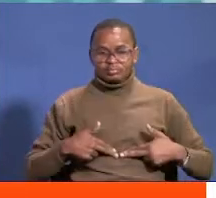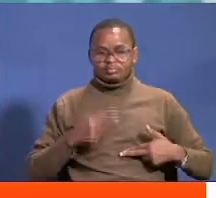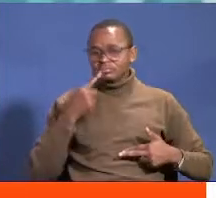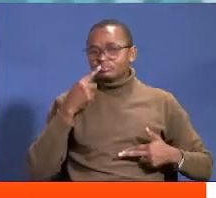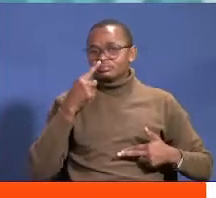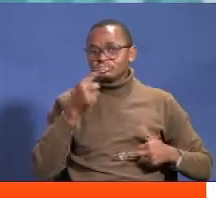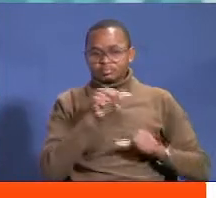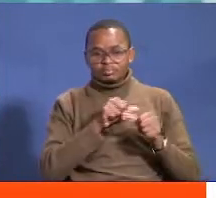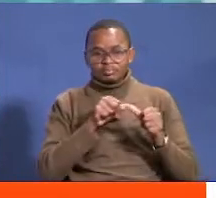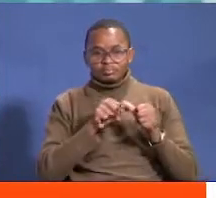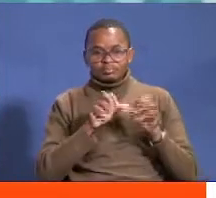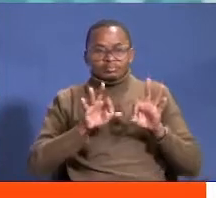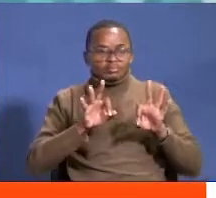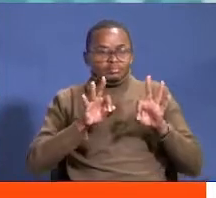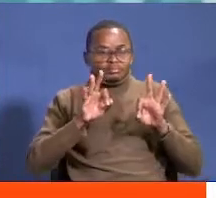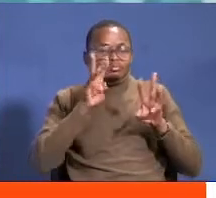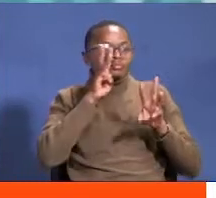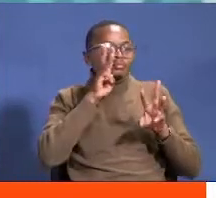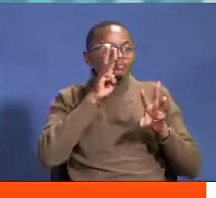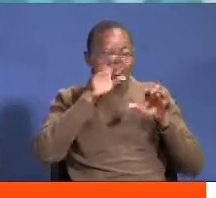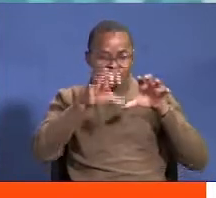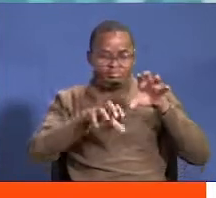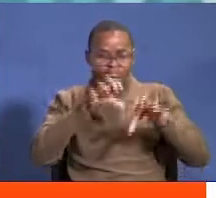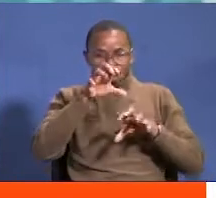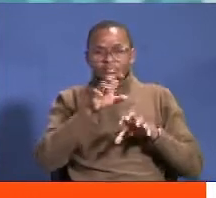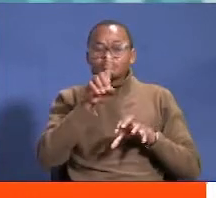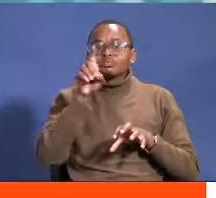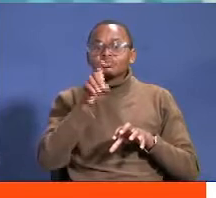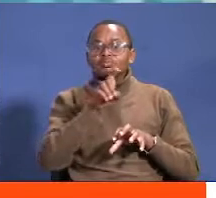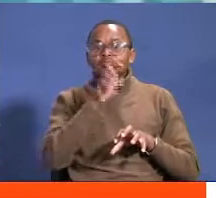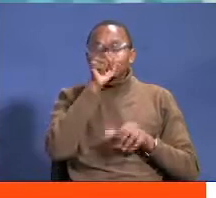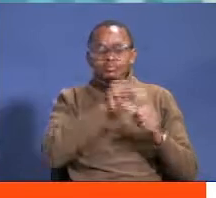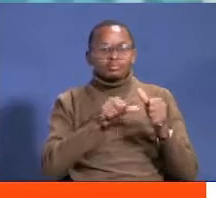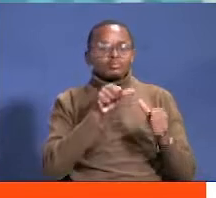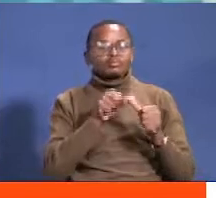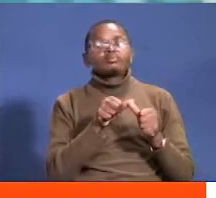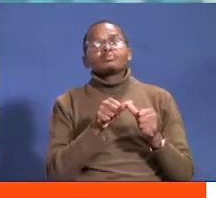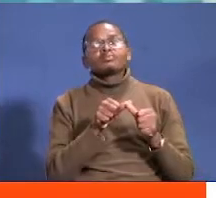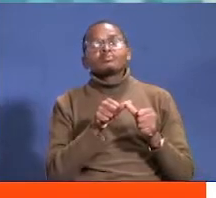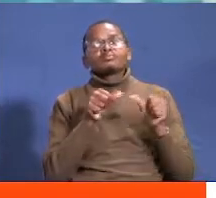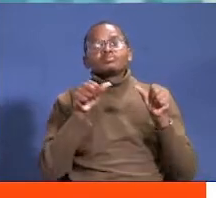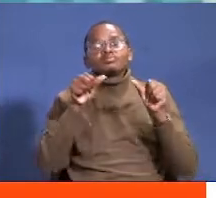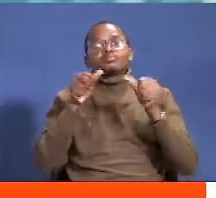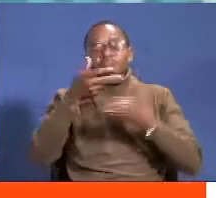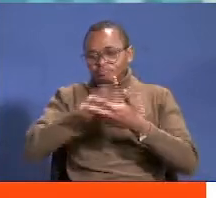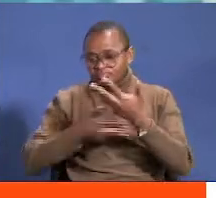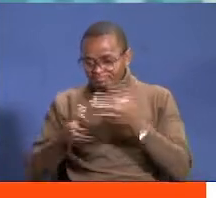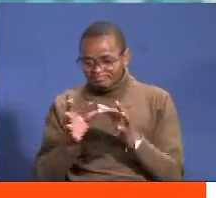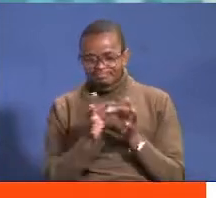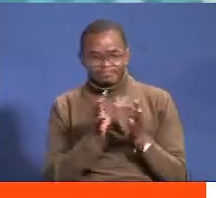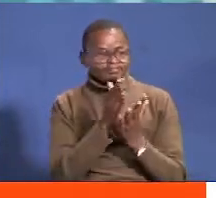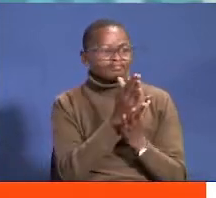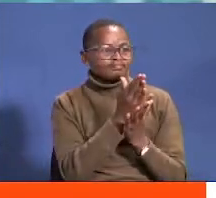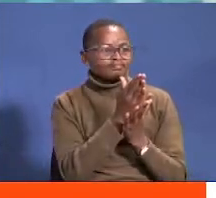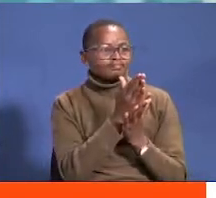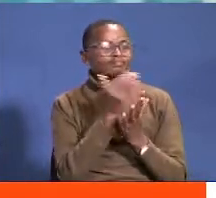told about fresh water resources, and of course agriculture. And therefore it was just about consistent interaction, collaboration between